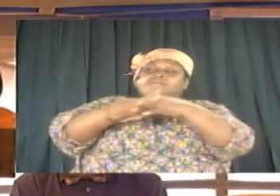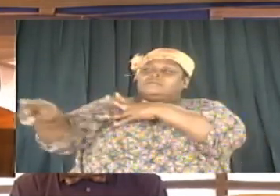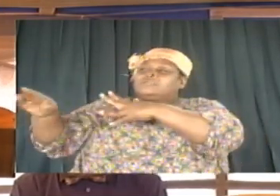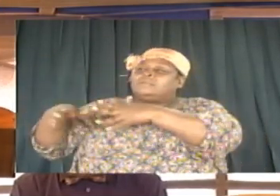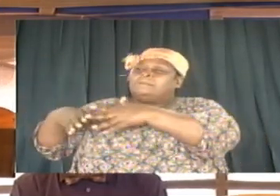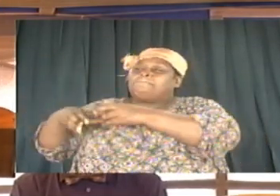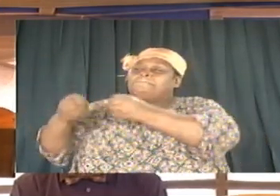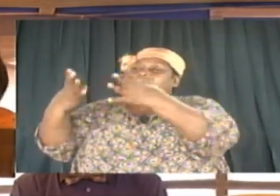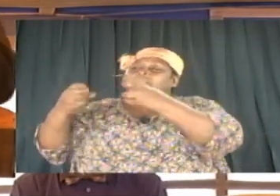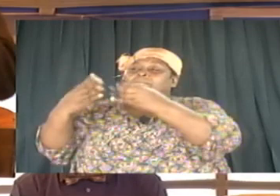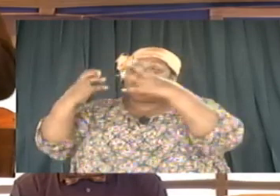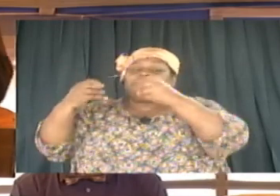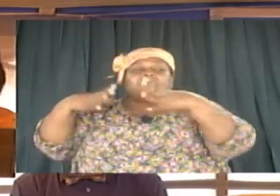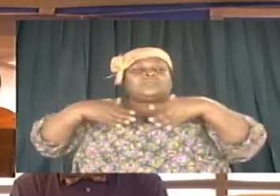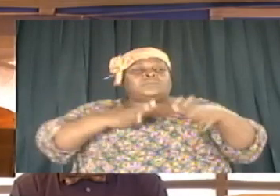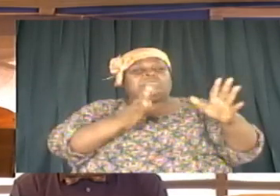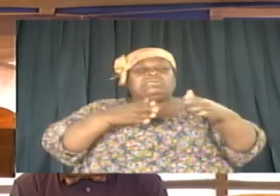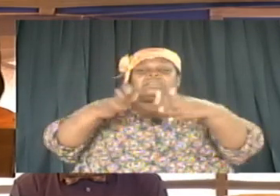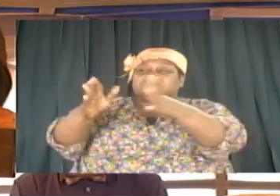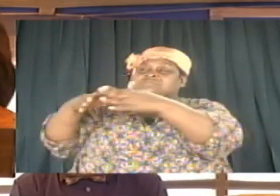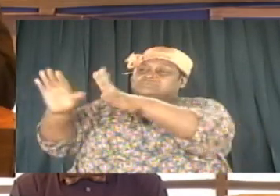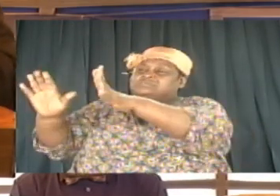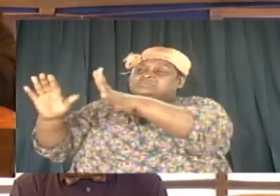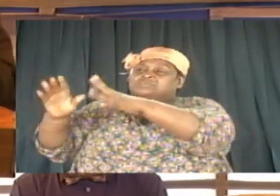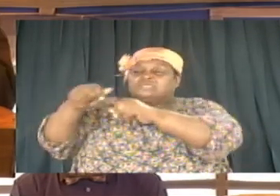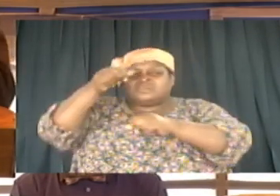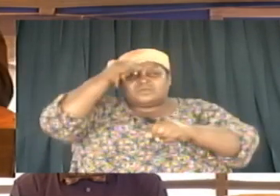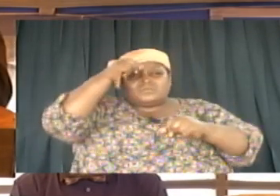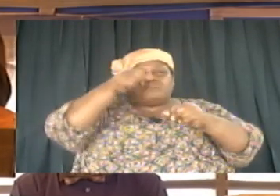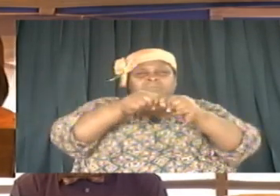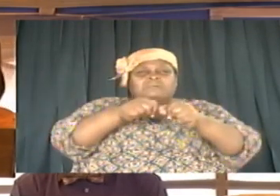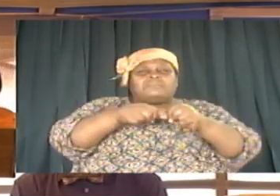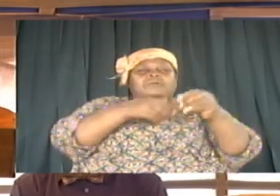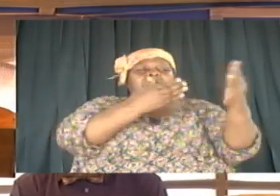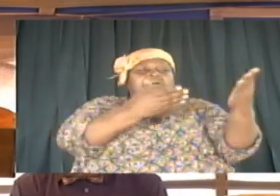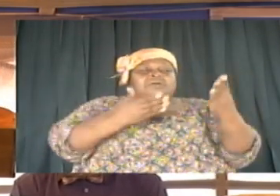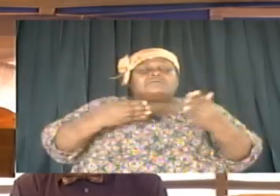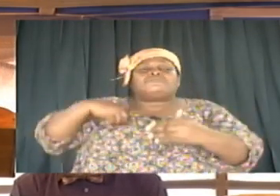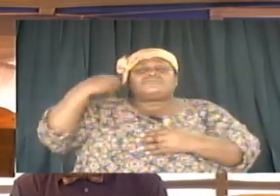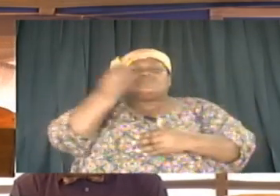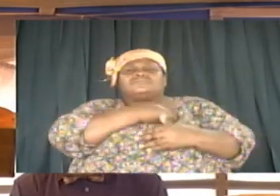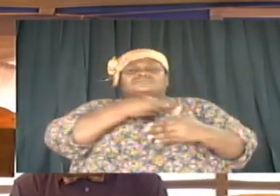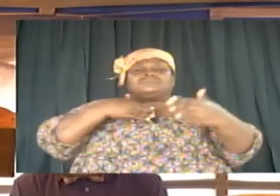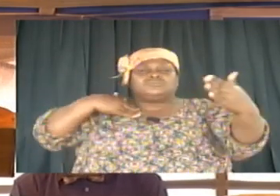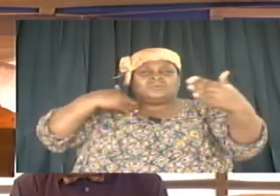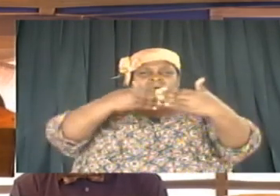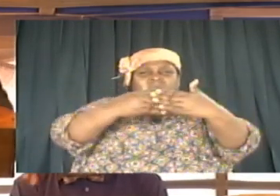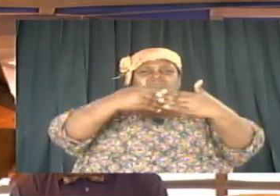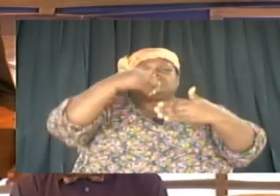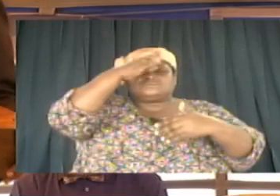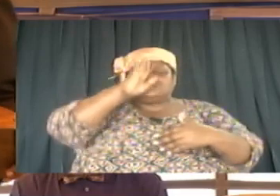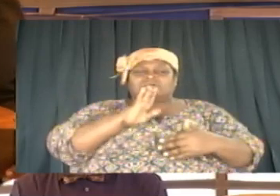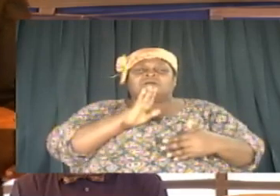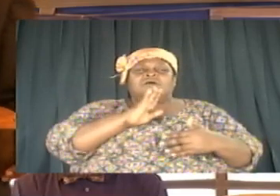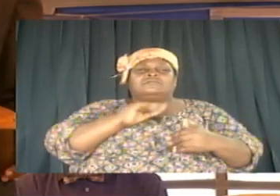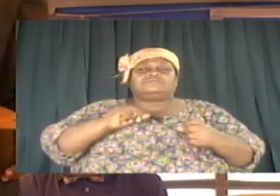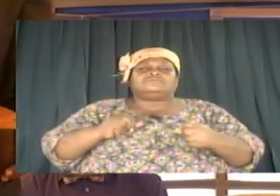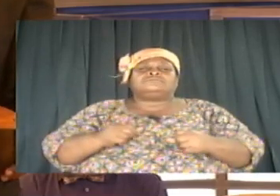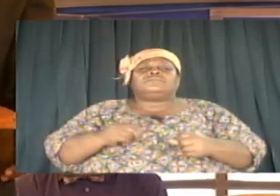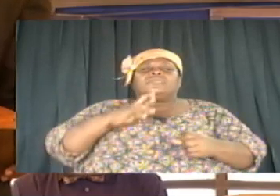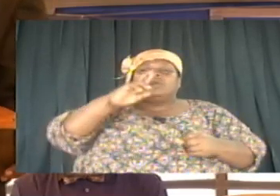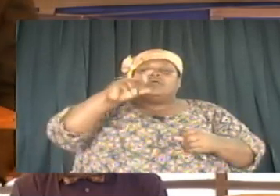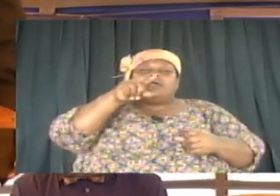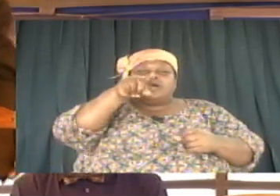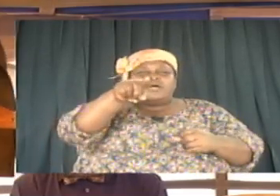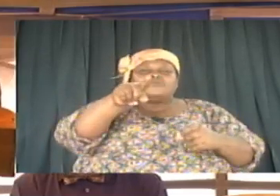And remember that it is going to draw us closer to Almighty God. Are you ready for